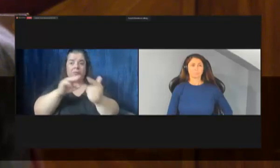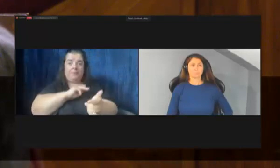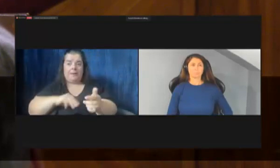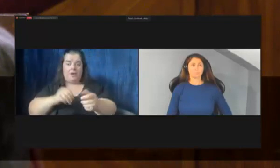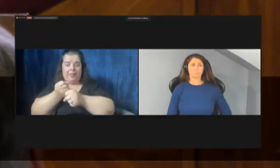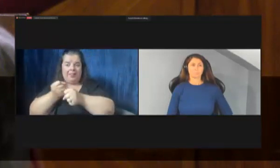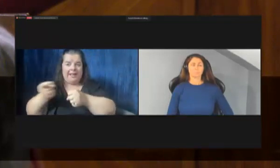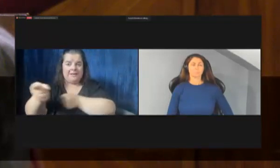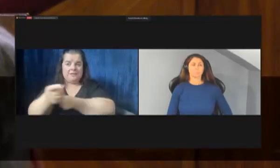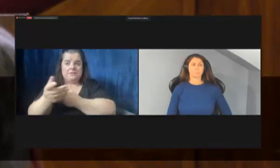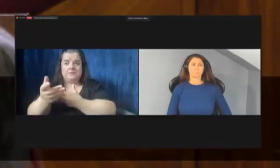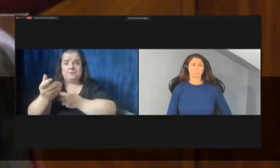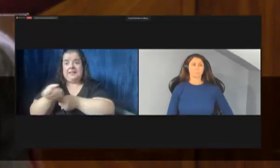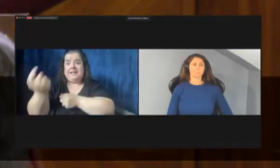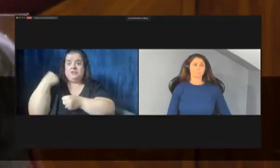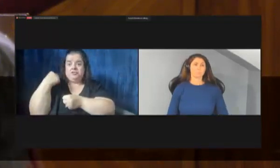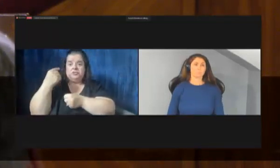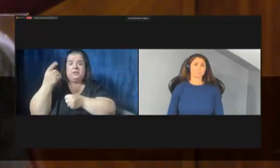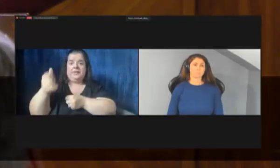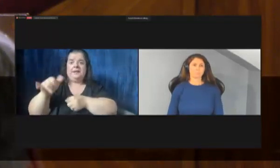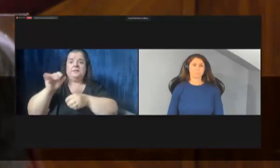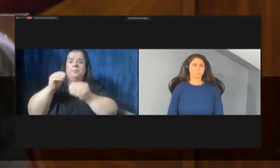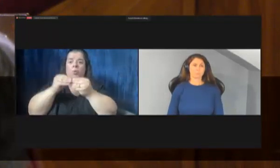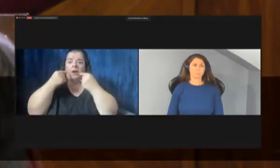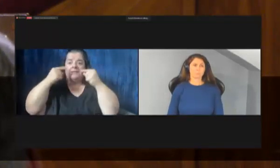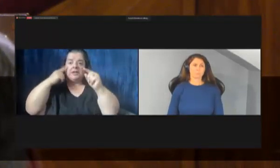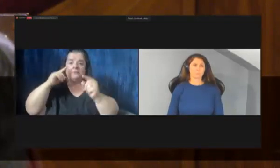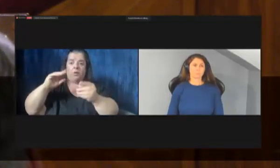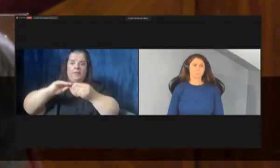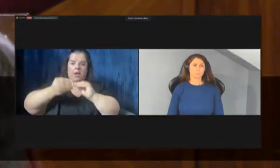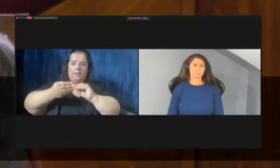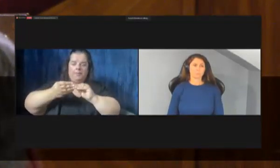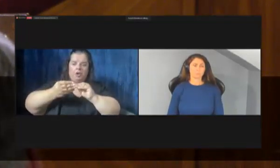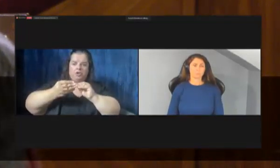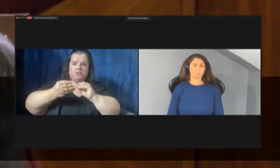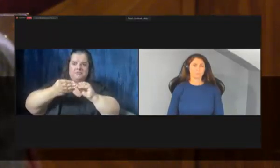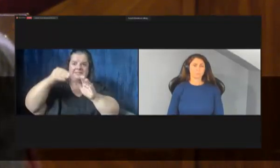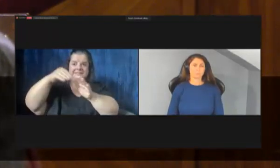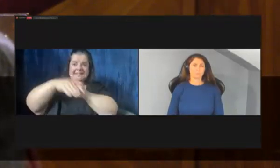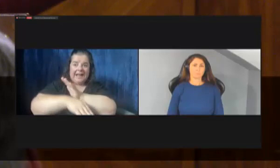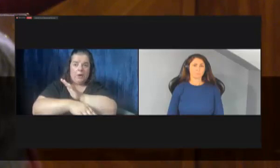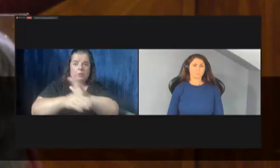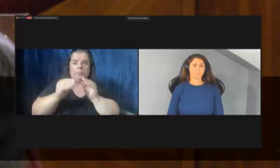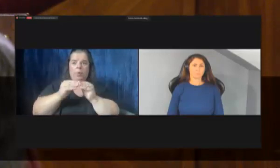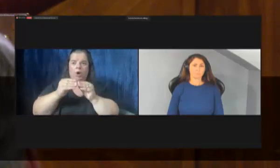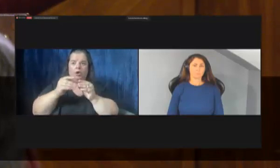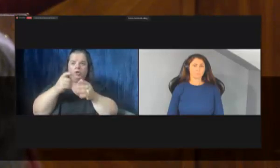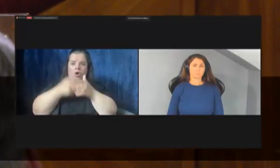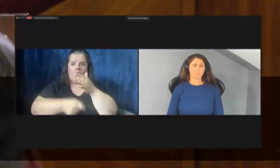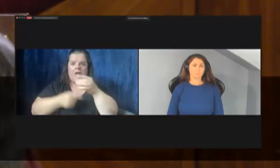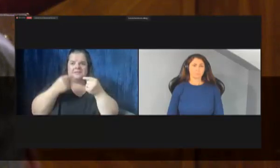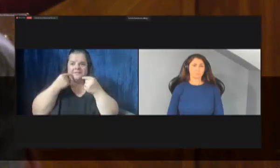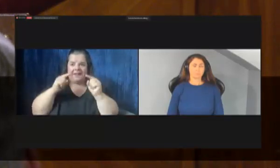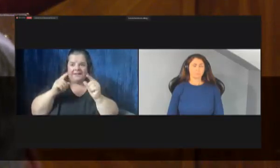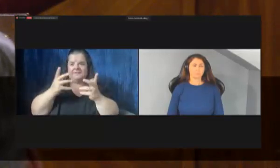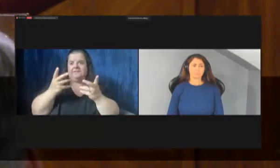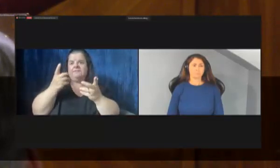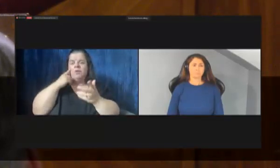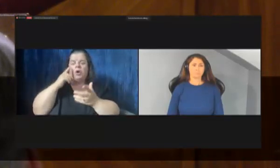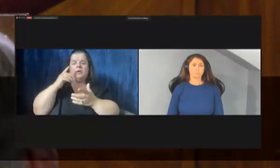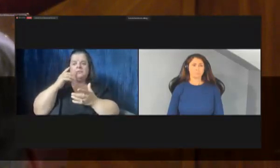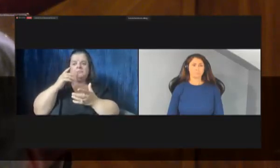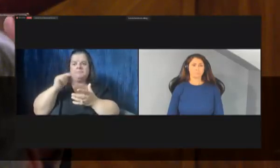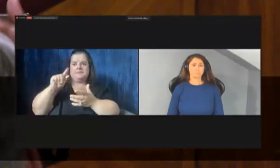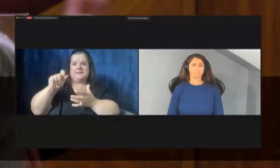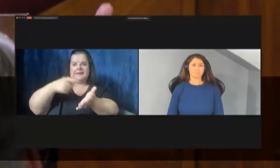effective in keeping the population numbers down, and it's more cost effective for taxpayers. And so we really feel like, you